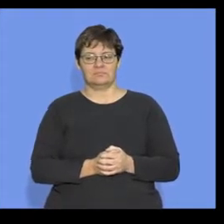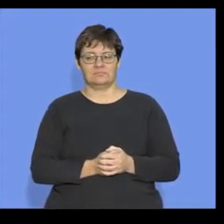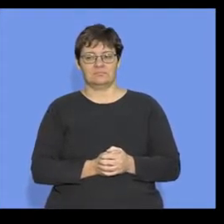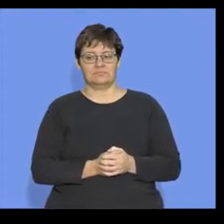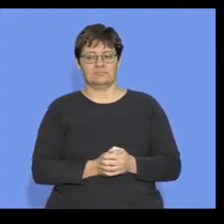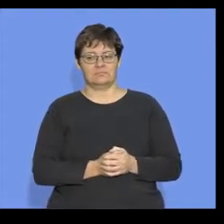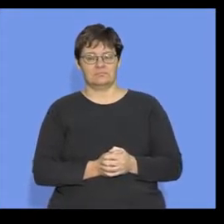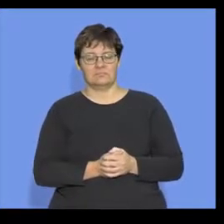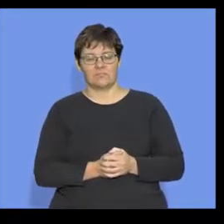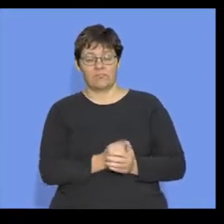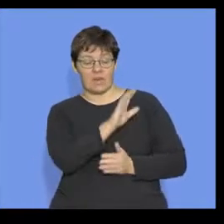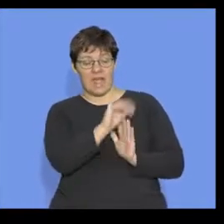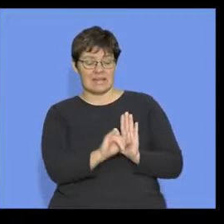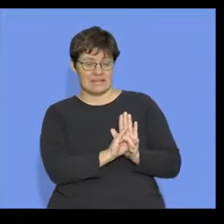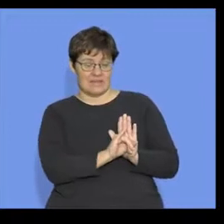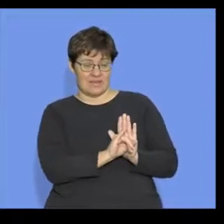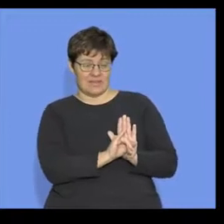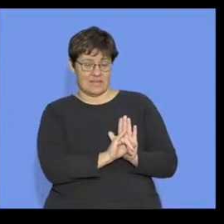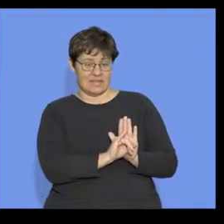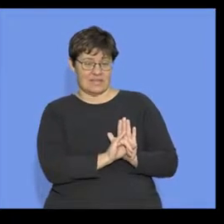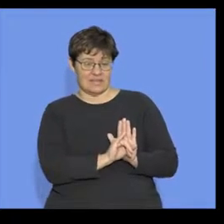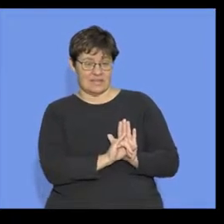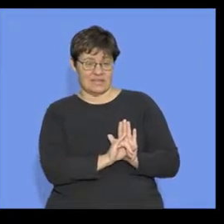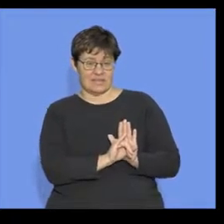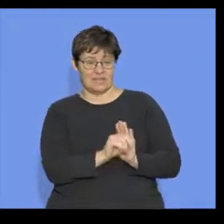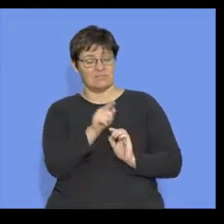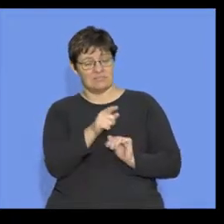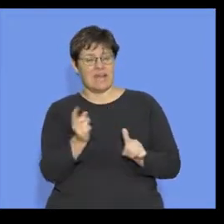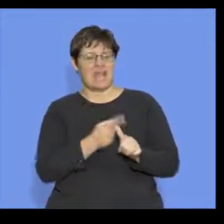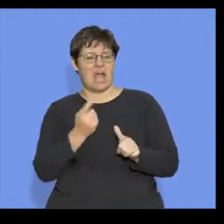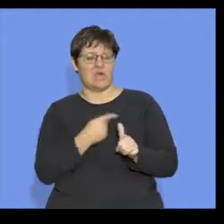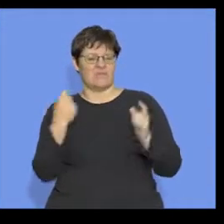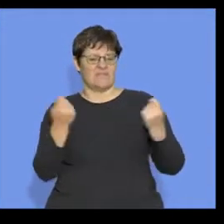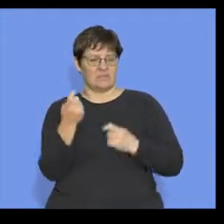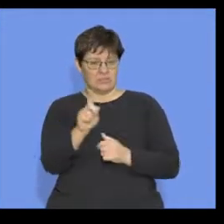So, to identify what events are counted,